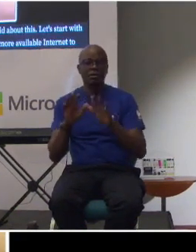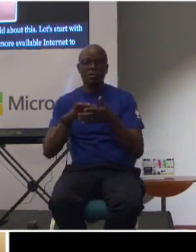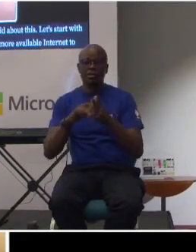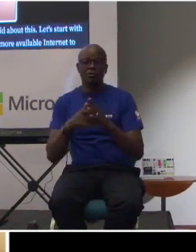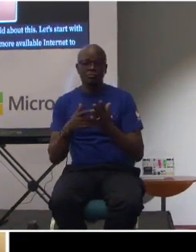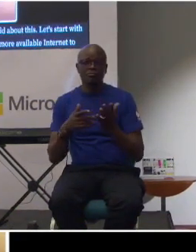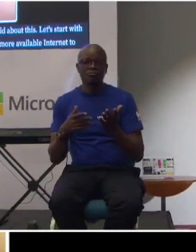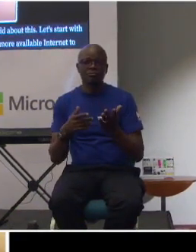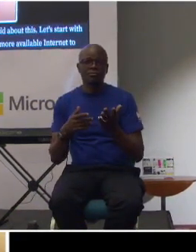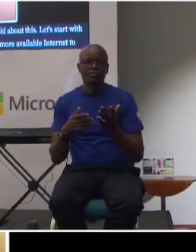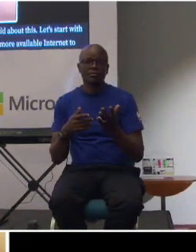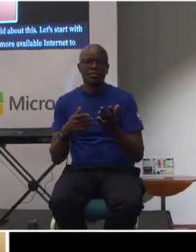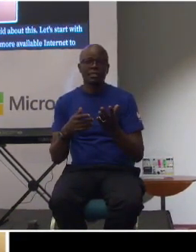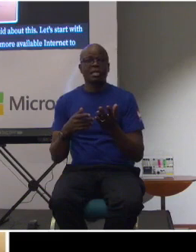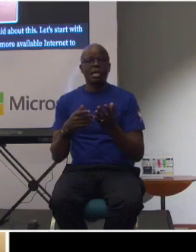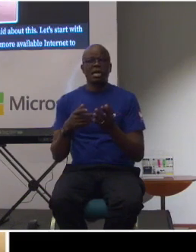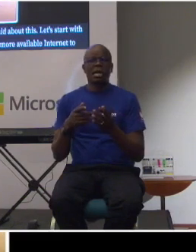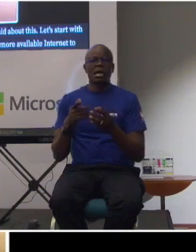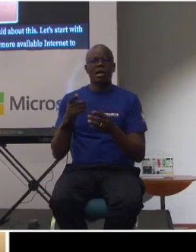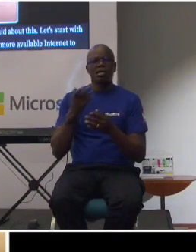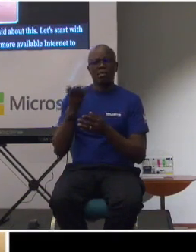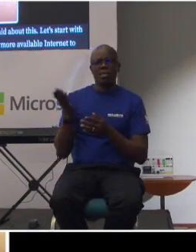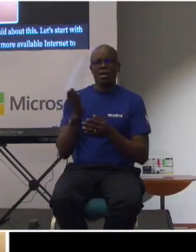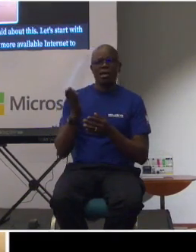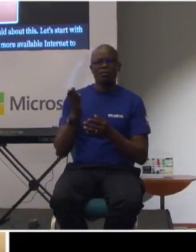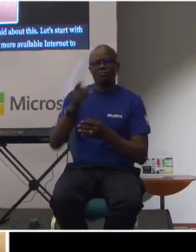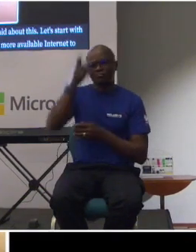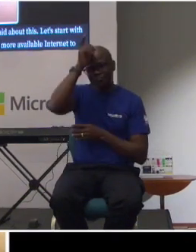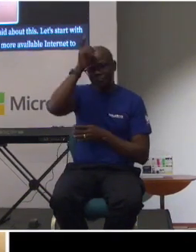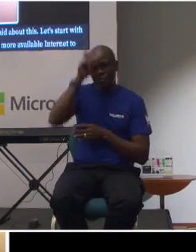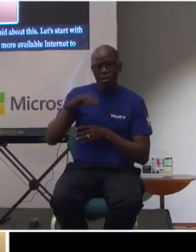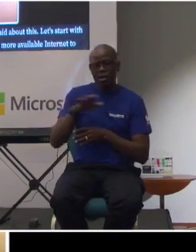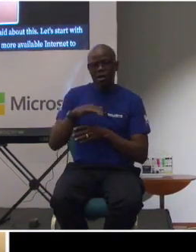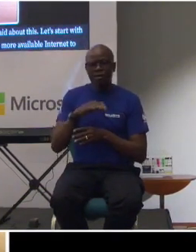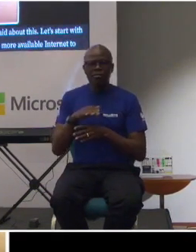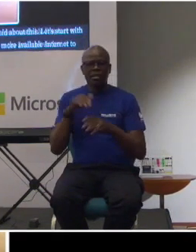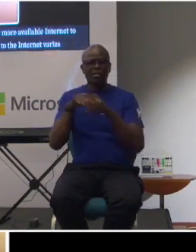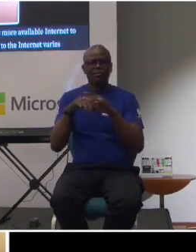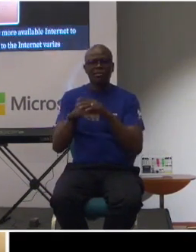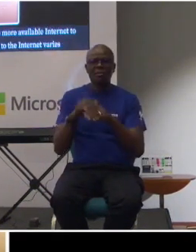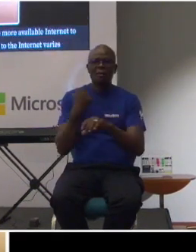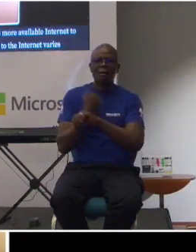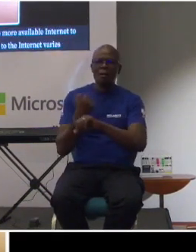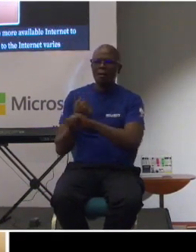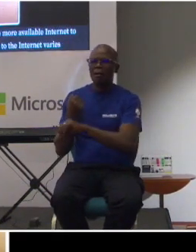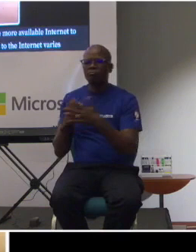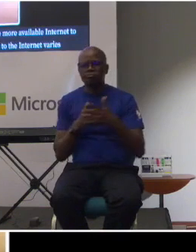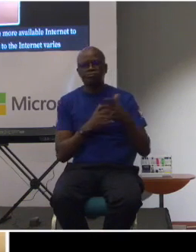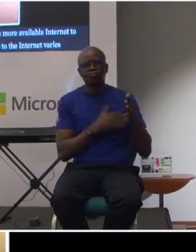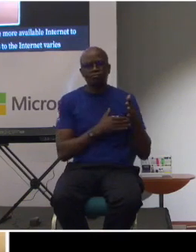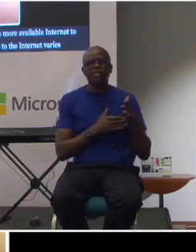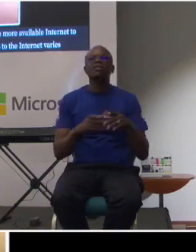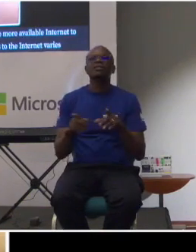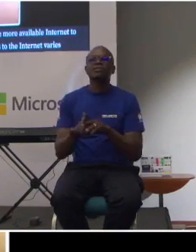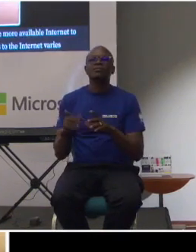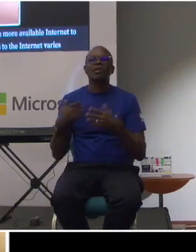often less accessible and less available in rural parts of the country. But even in urban populations,